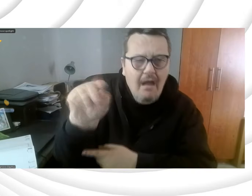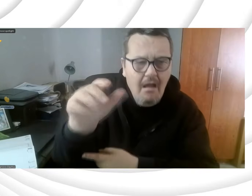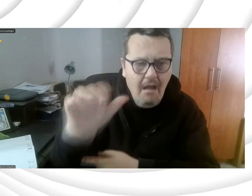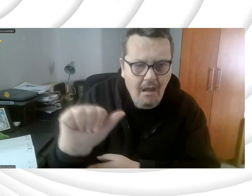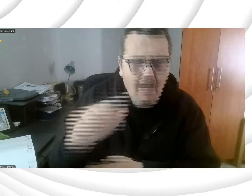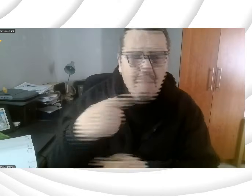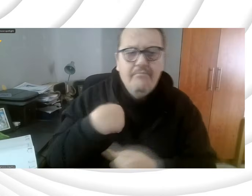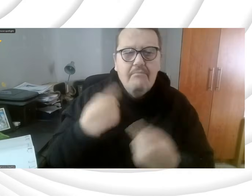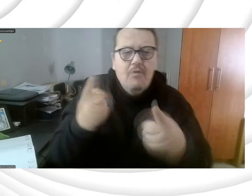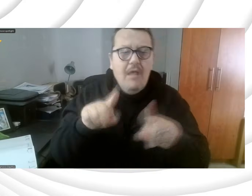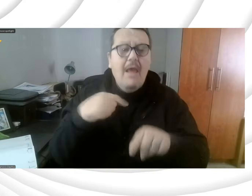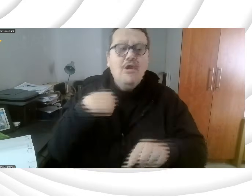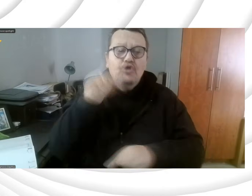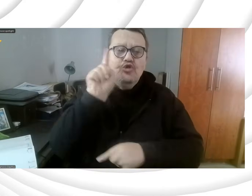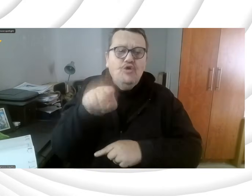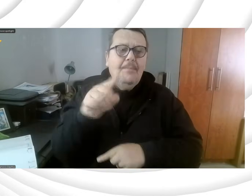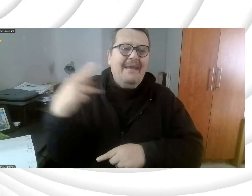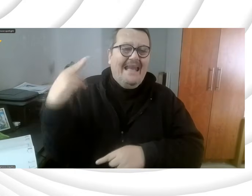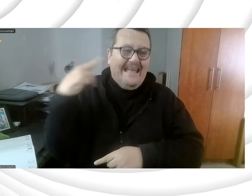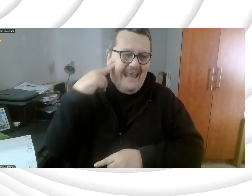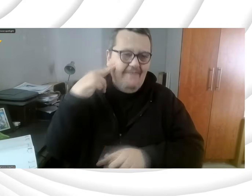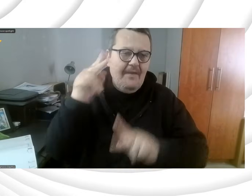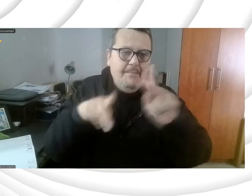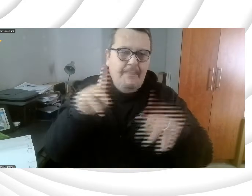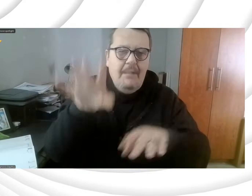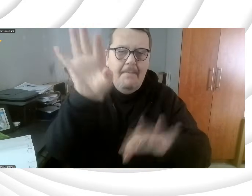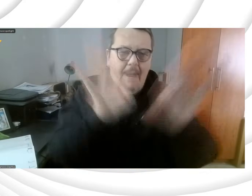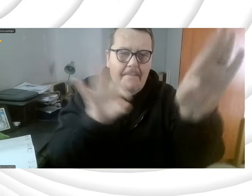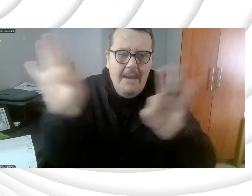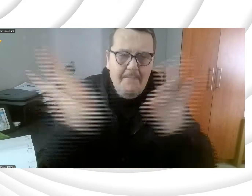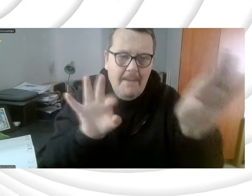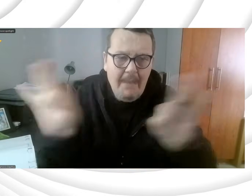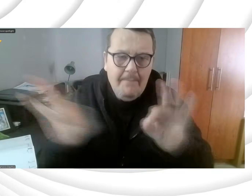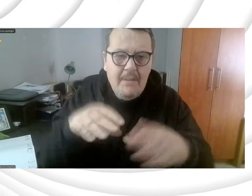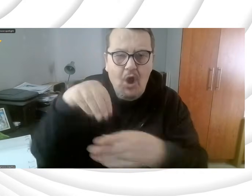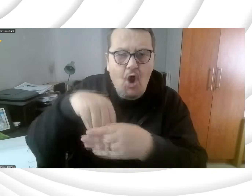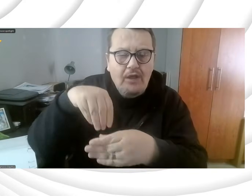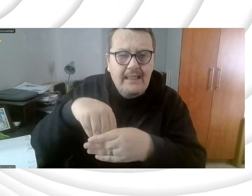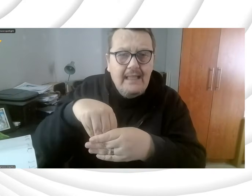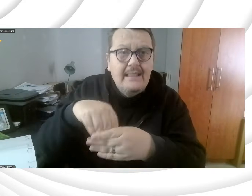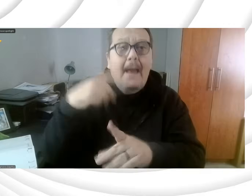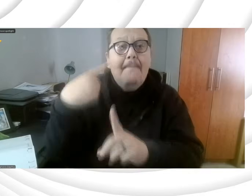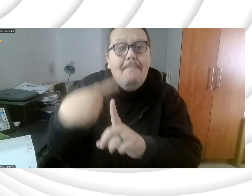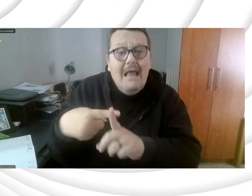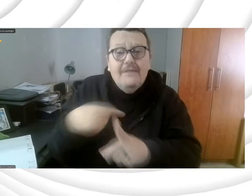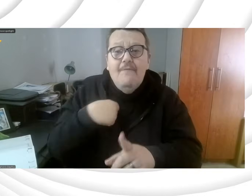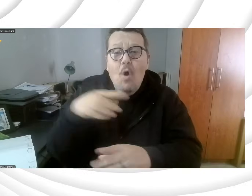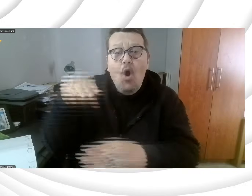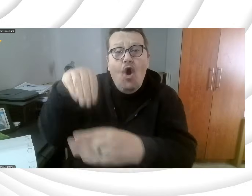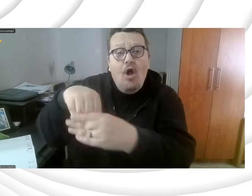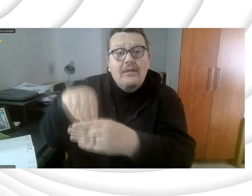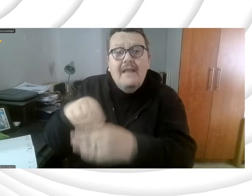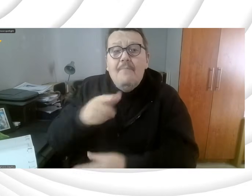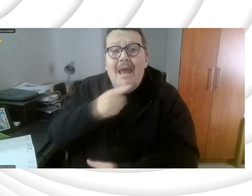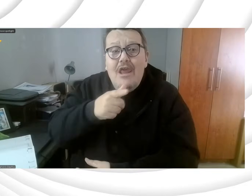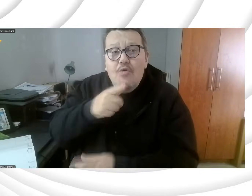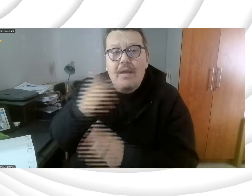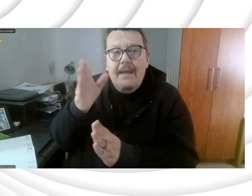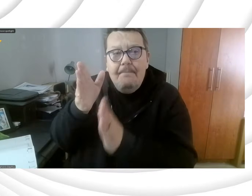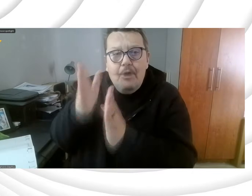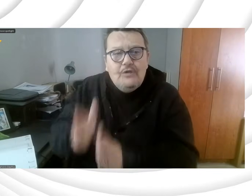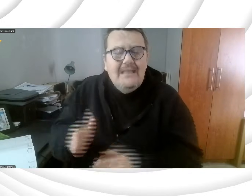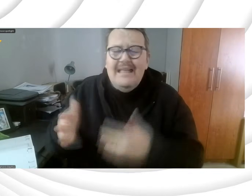with Renata. There needs to be a selection of, in terms of the